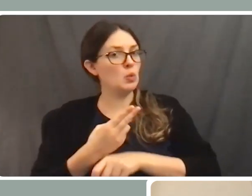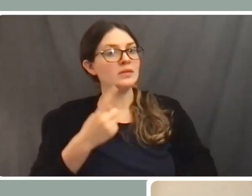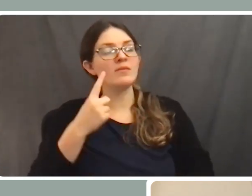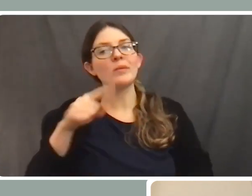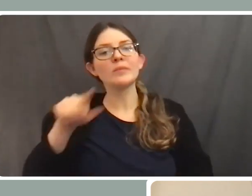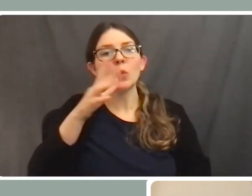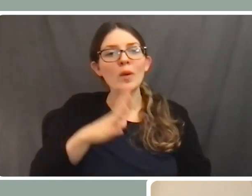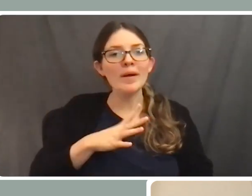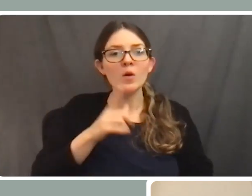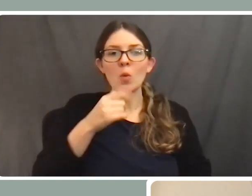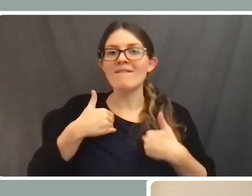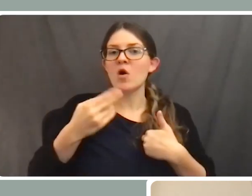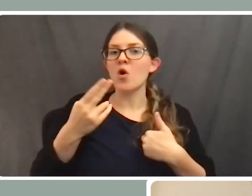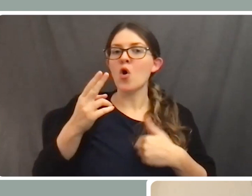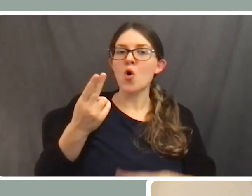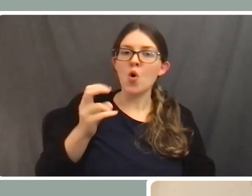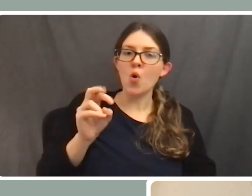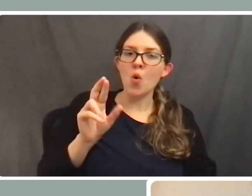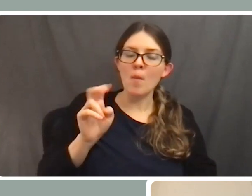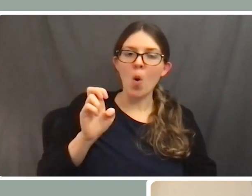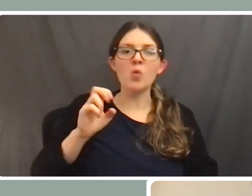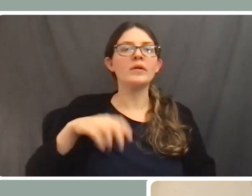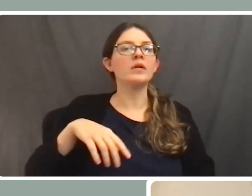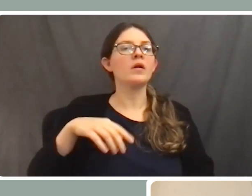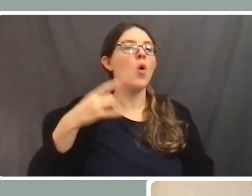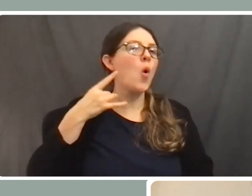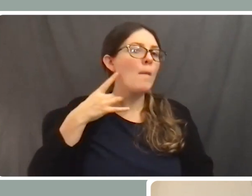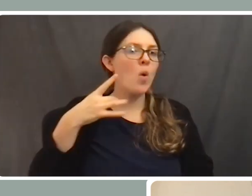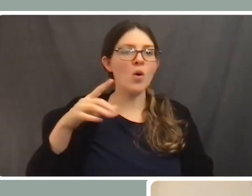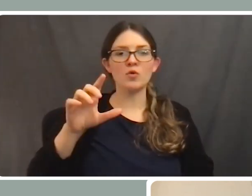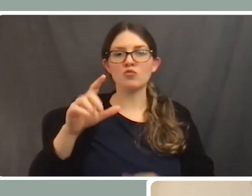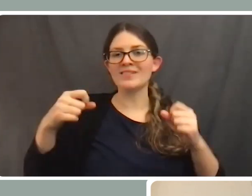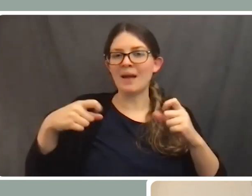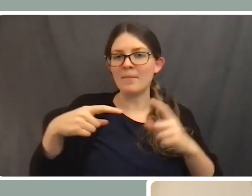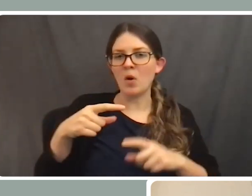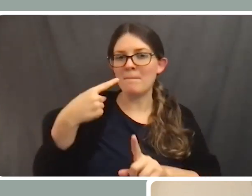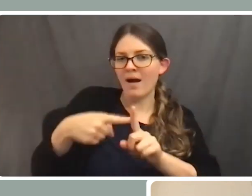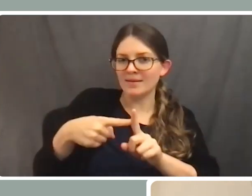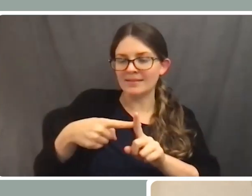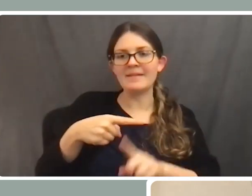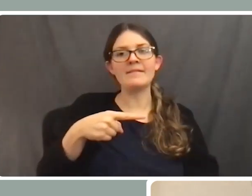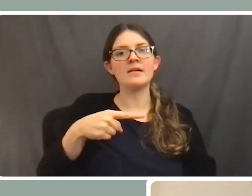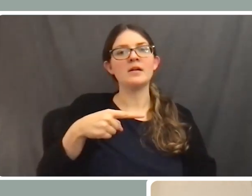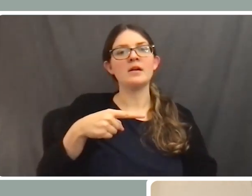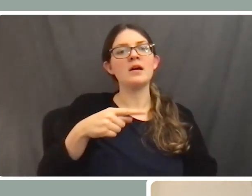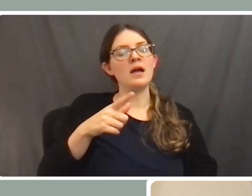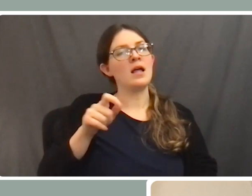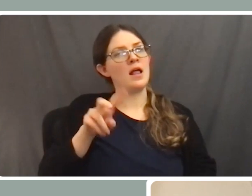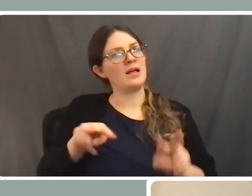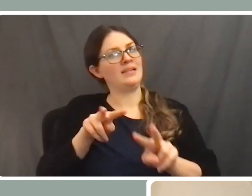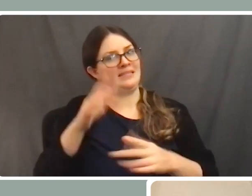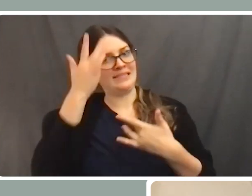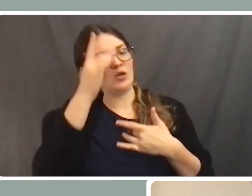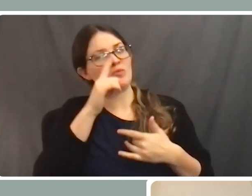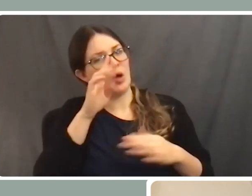hormone receptor positive and HER2 positive breast cancer, who had, disease where I'm really worried about them. Like they